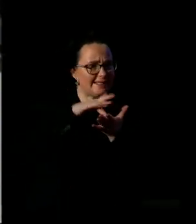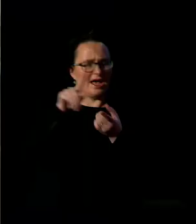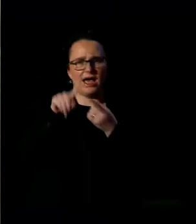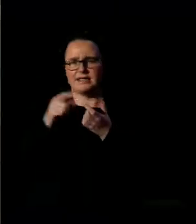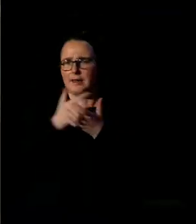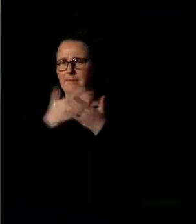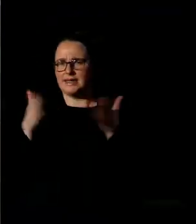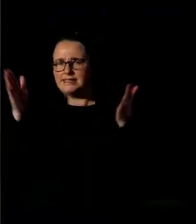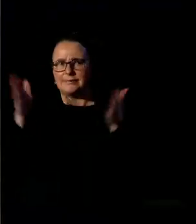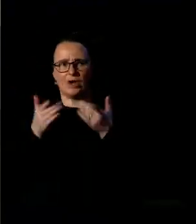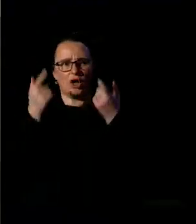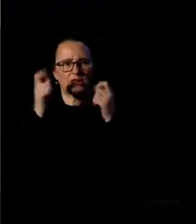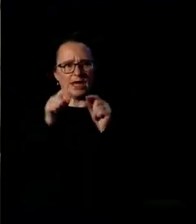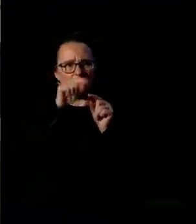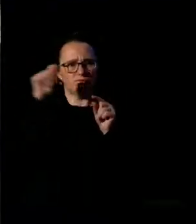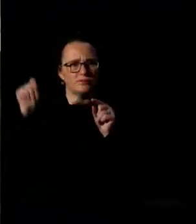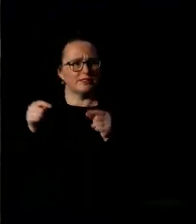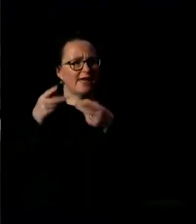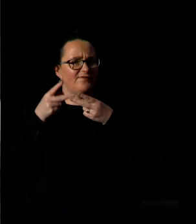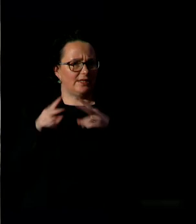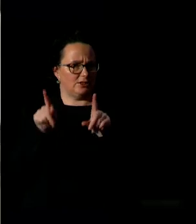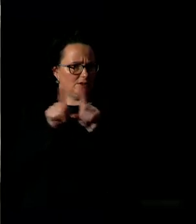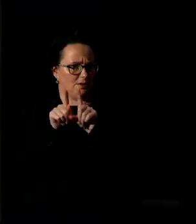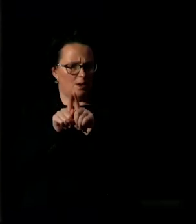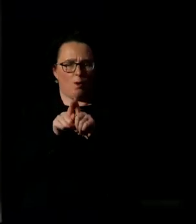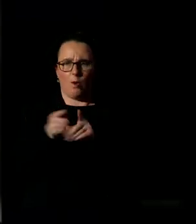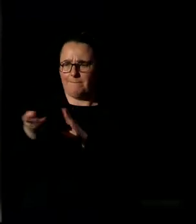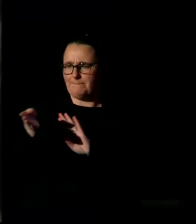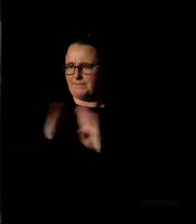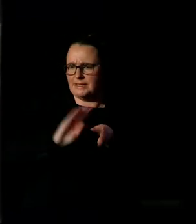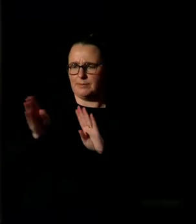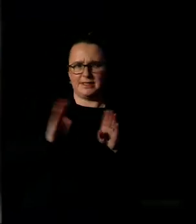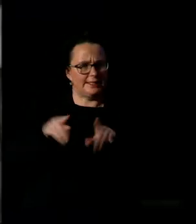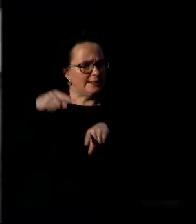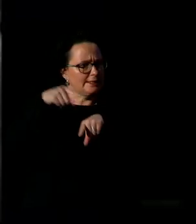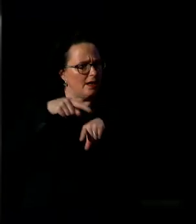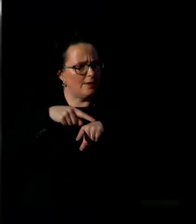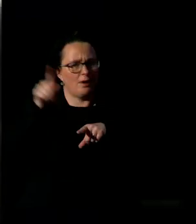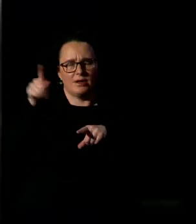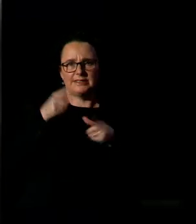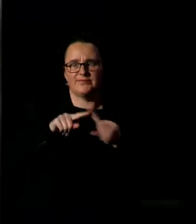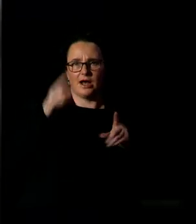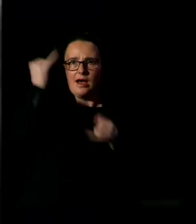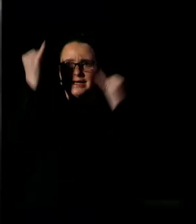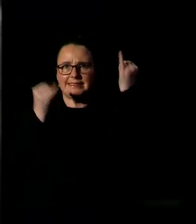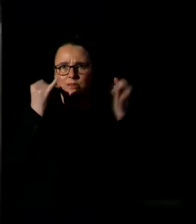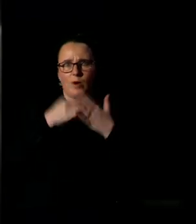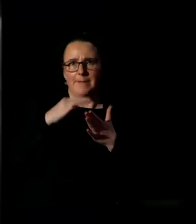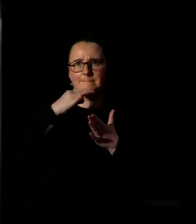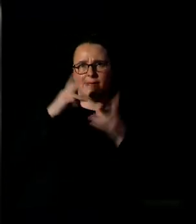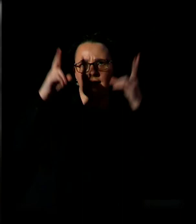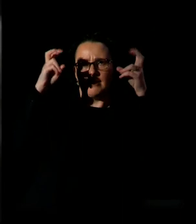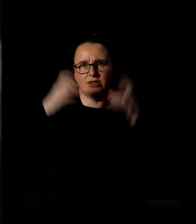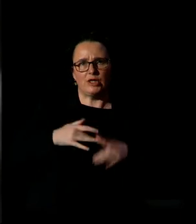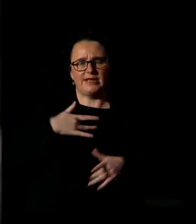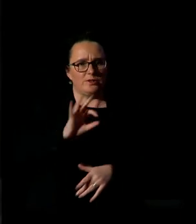cities, as well as in many smaller towns and villages. It was a lively world that hummed with different ideas about